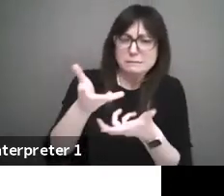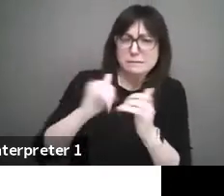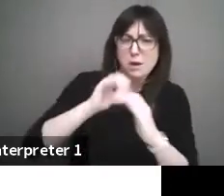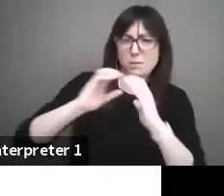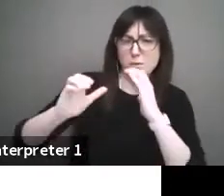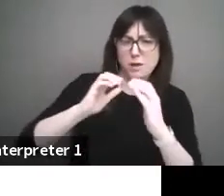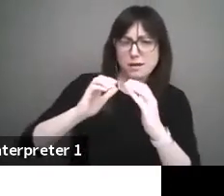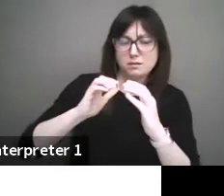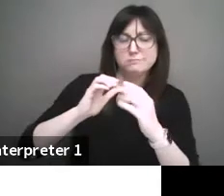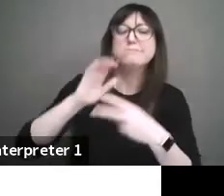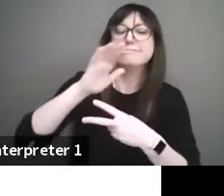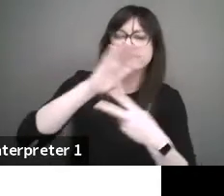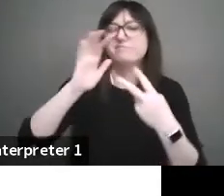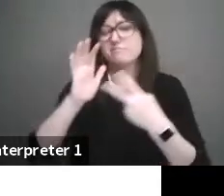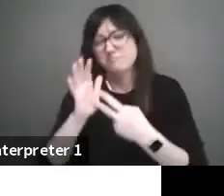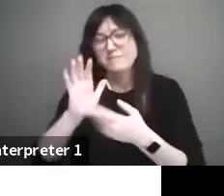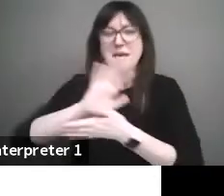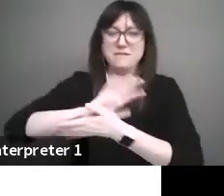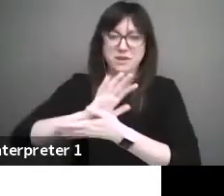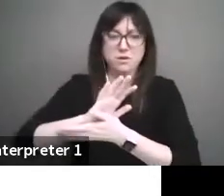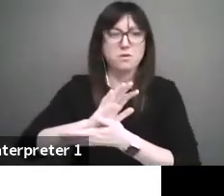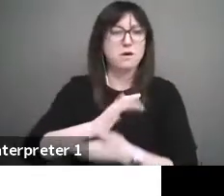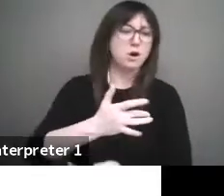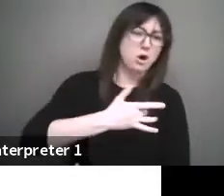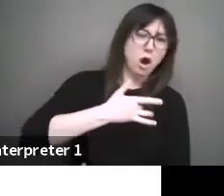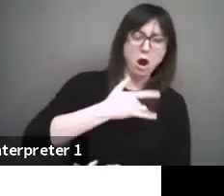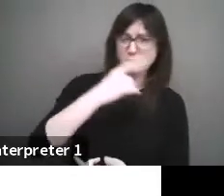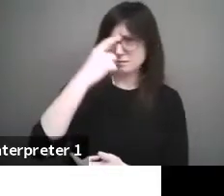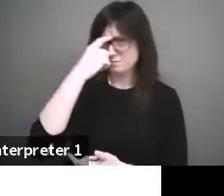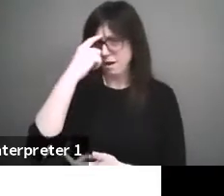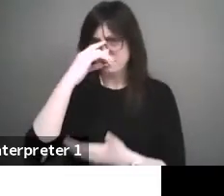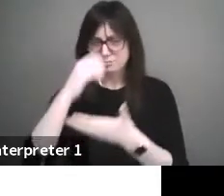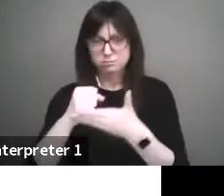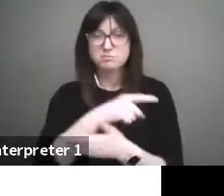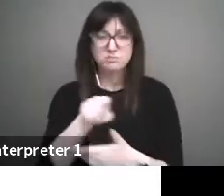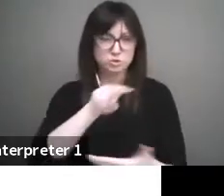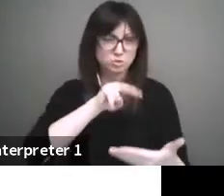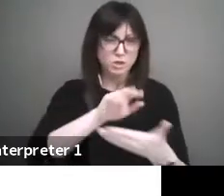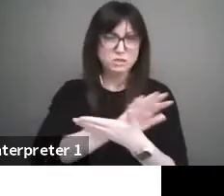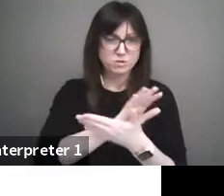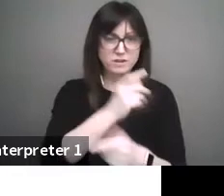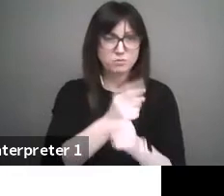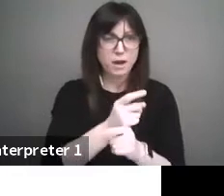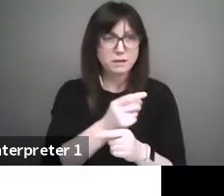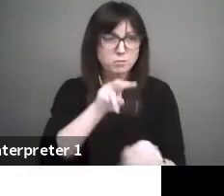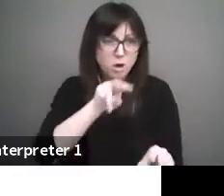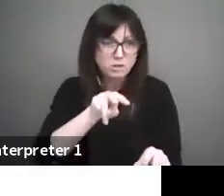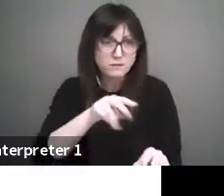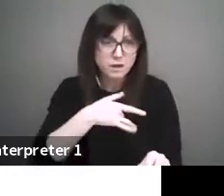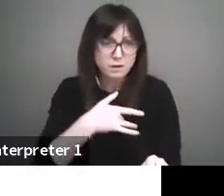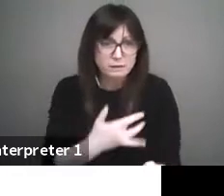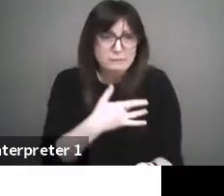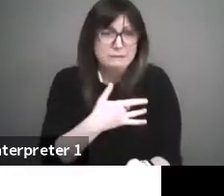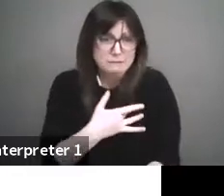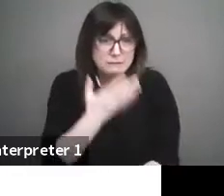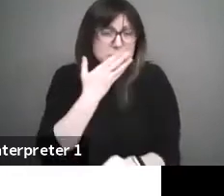So video is one of the best ways to engage our minds and our hearts. Everyone's watched a movie before and most likely has teared up. So it's a very engaging